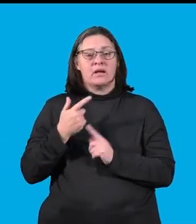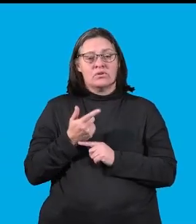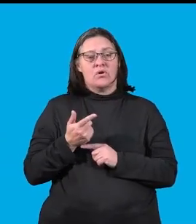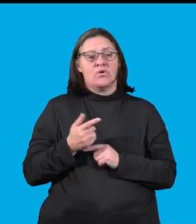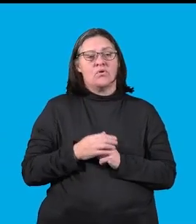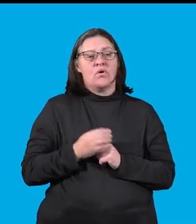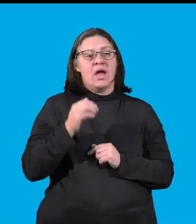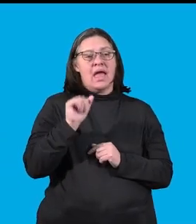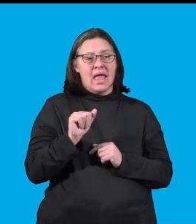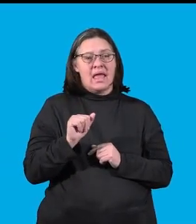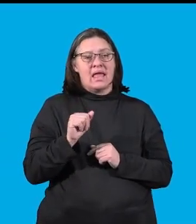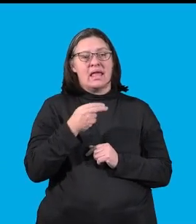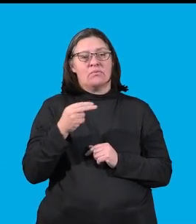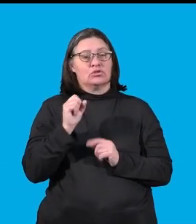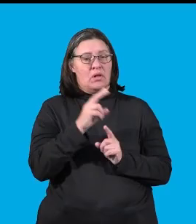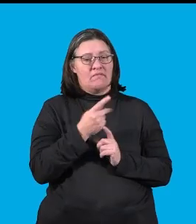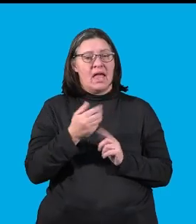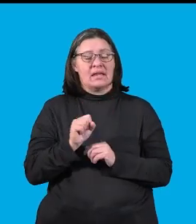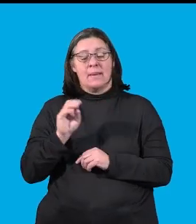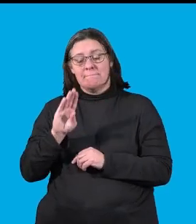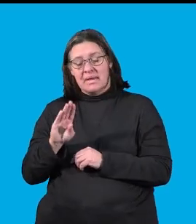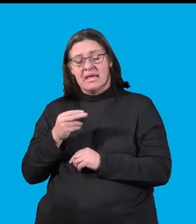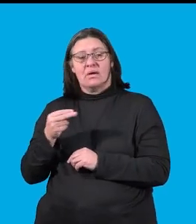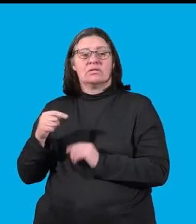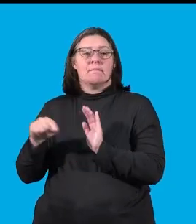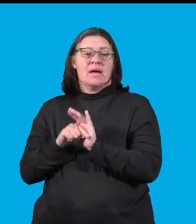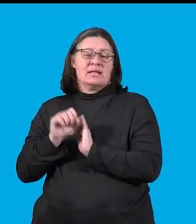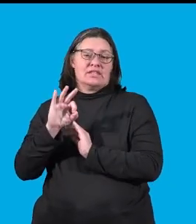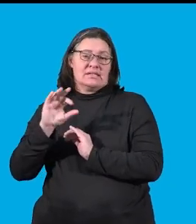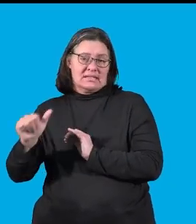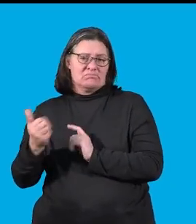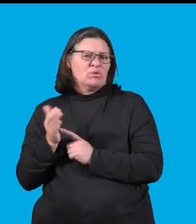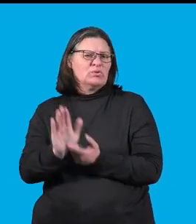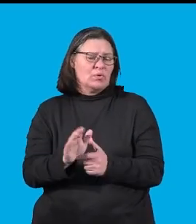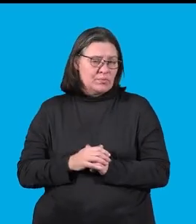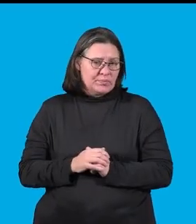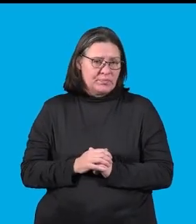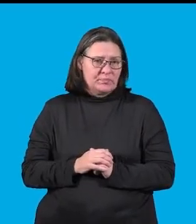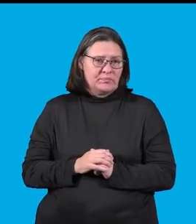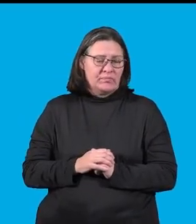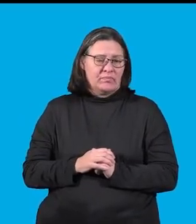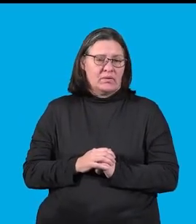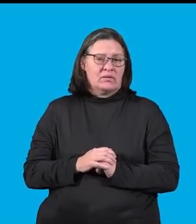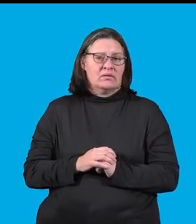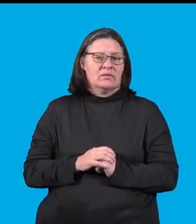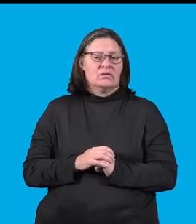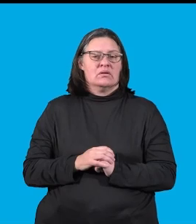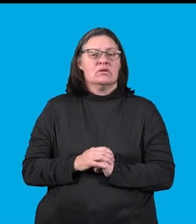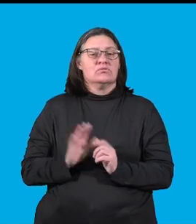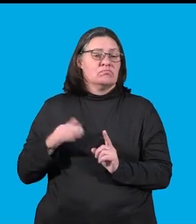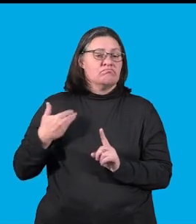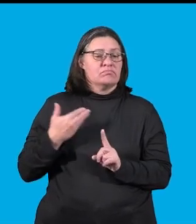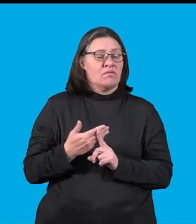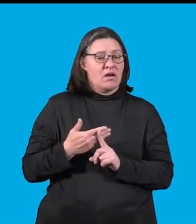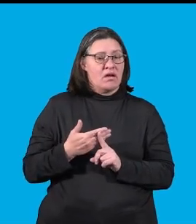question says, show that A is equal to 12 and B is equal to negative 36. Okay, so we've